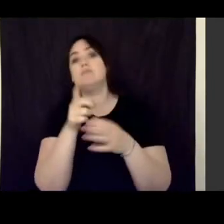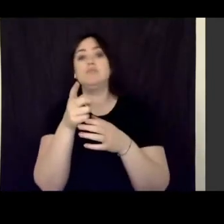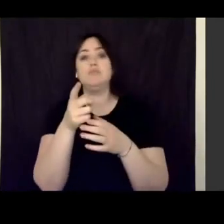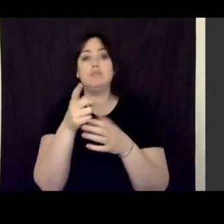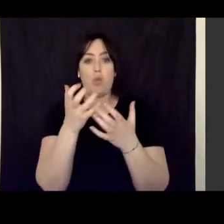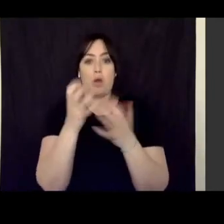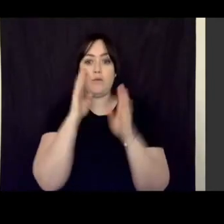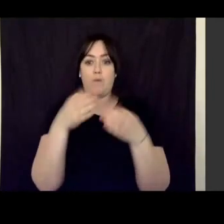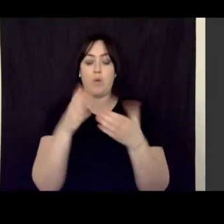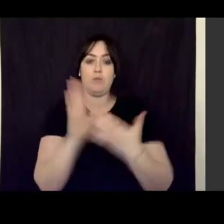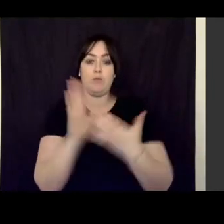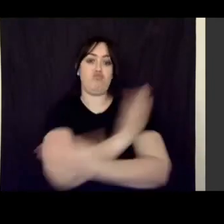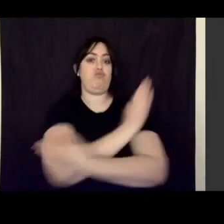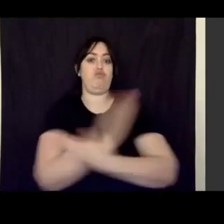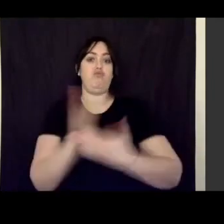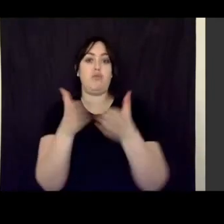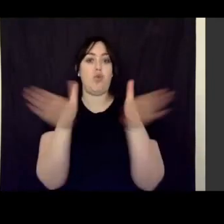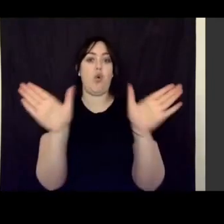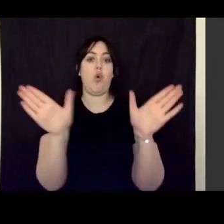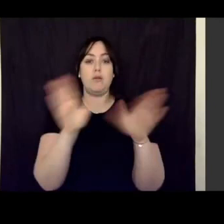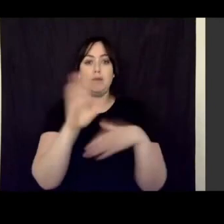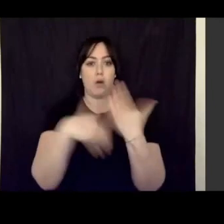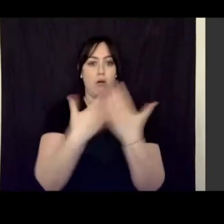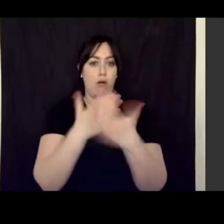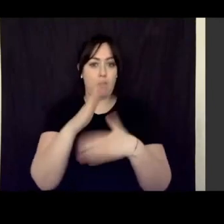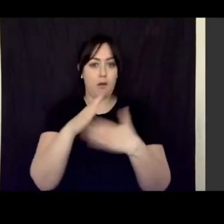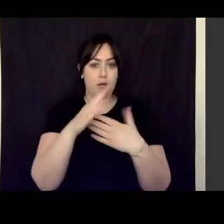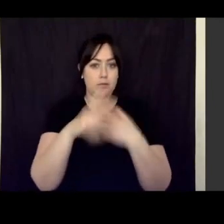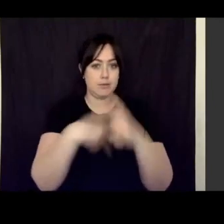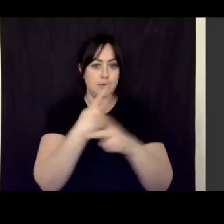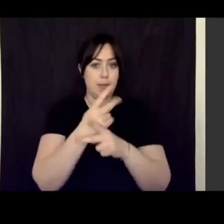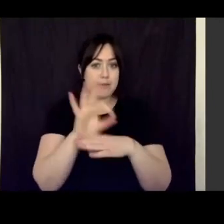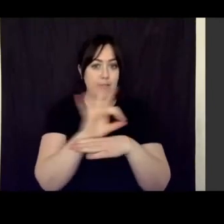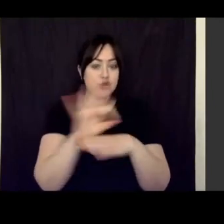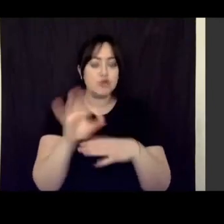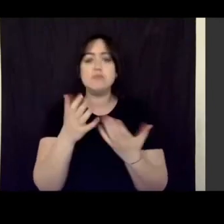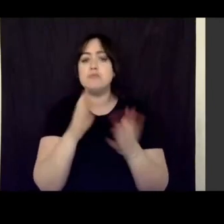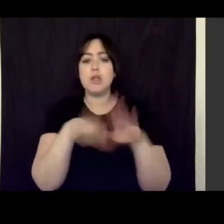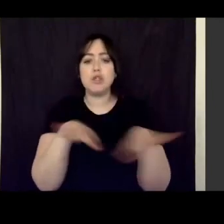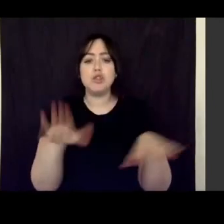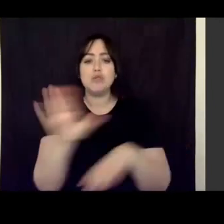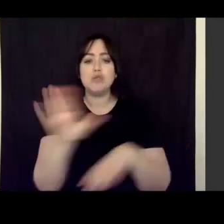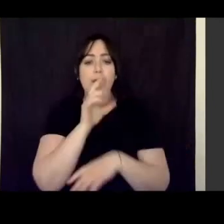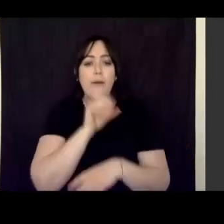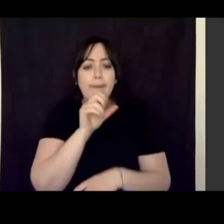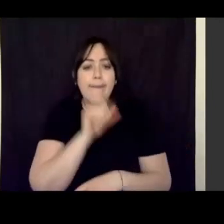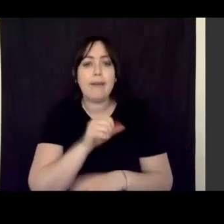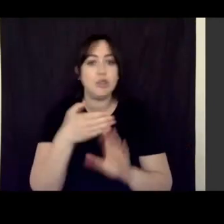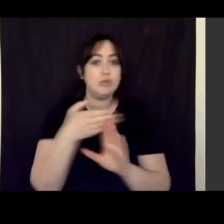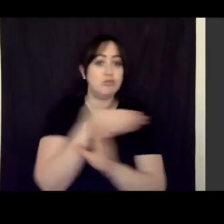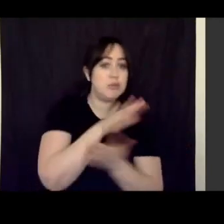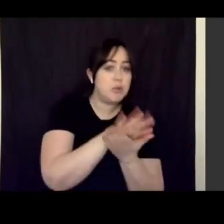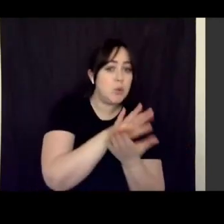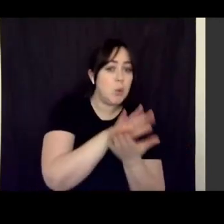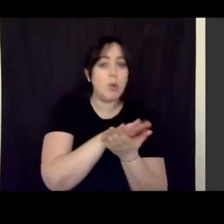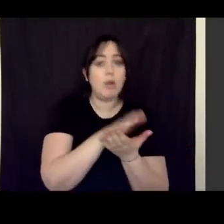broad range of all types of functioning? How old are the children you're screening? Are they preschool